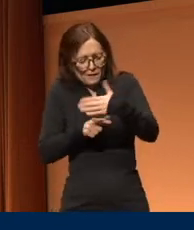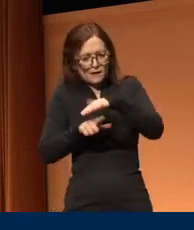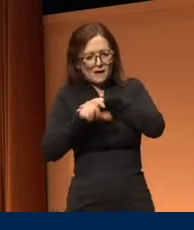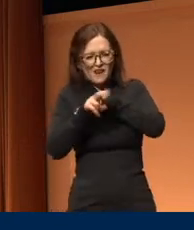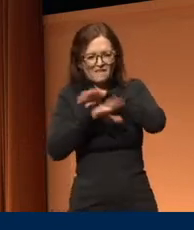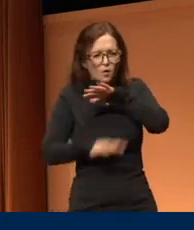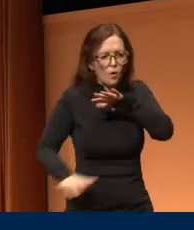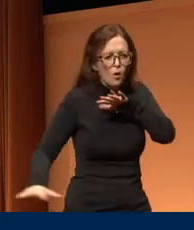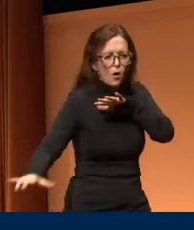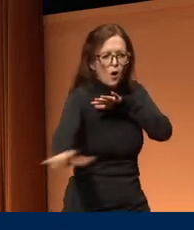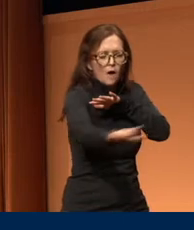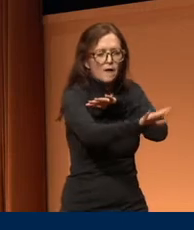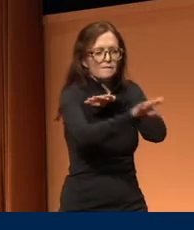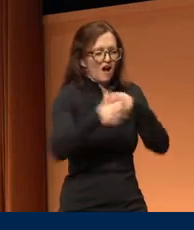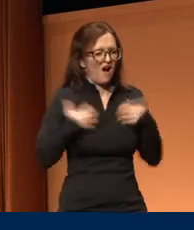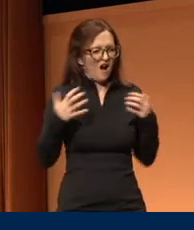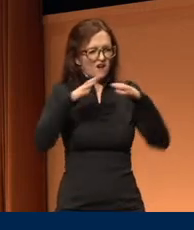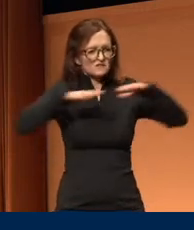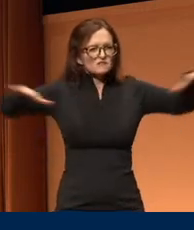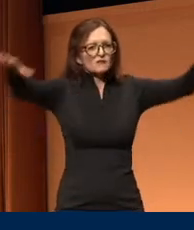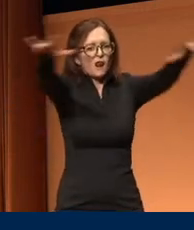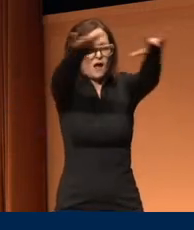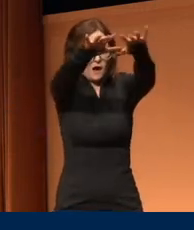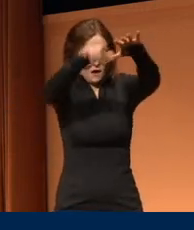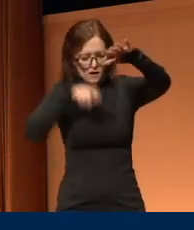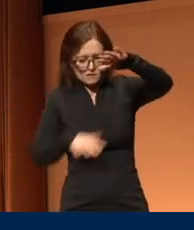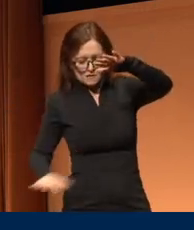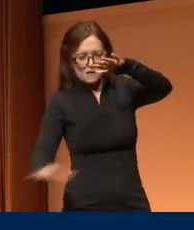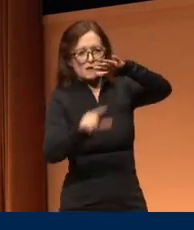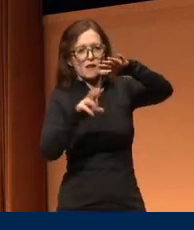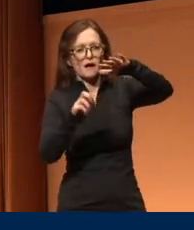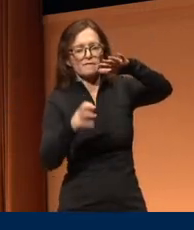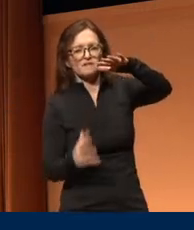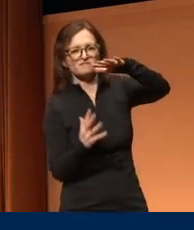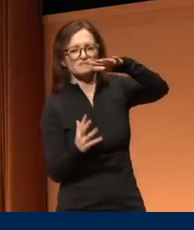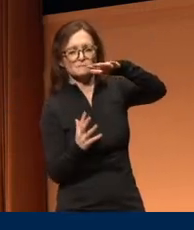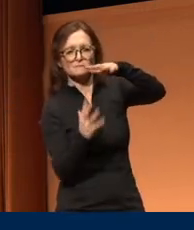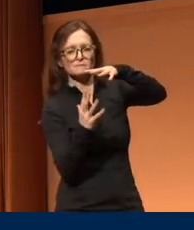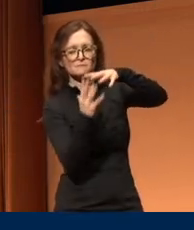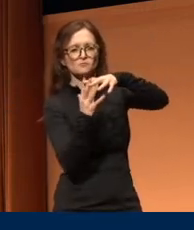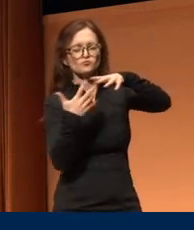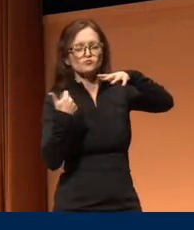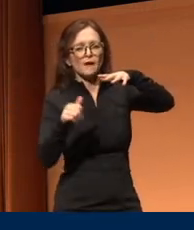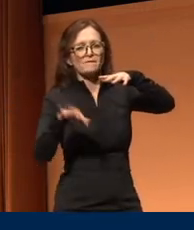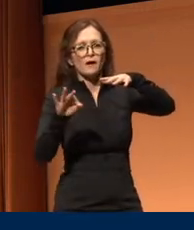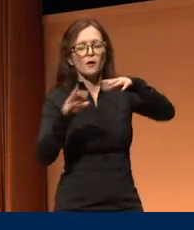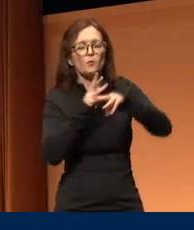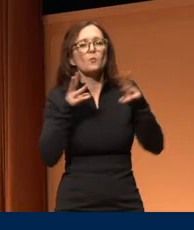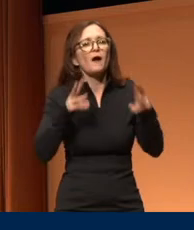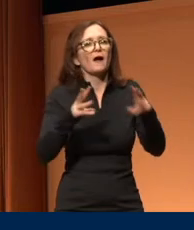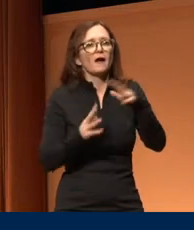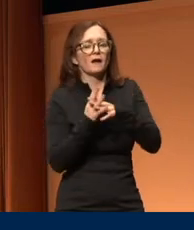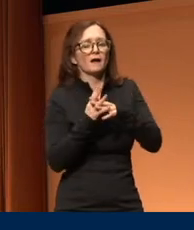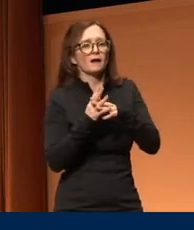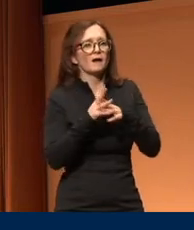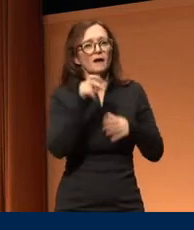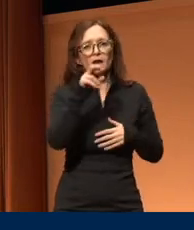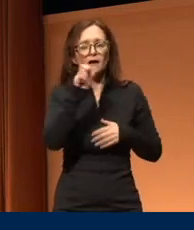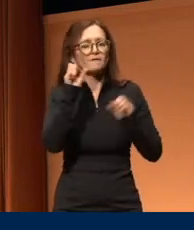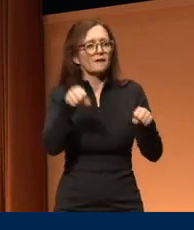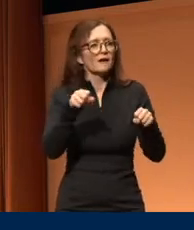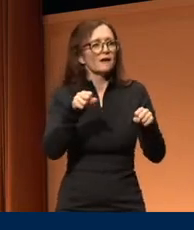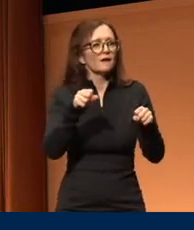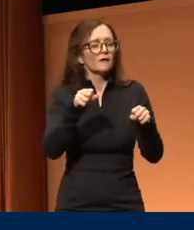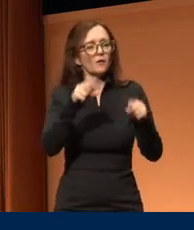apparent anger. Love is just looking for an outlet to express itself. Love also creates conditions from which hope can